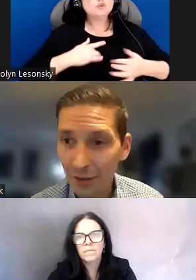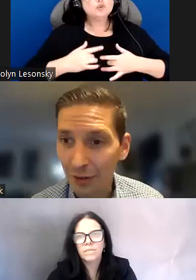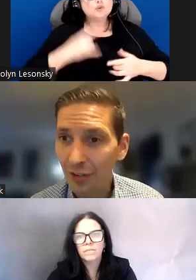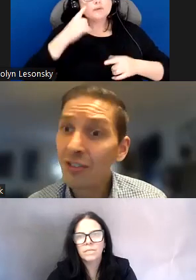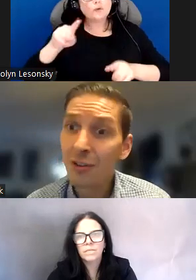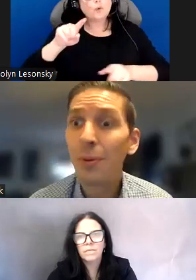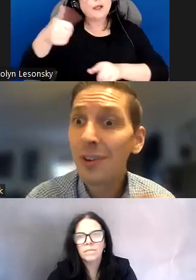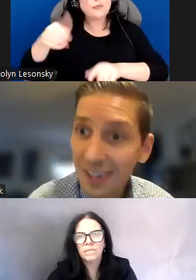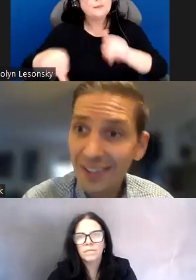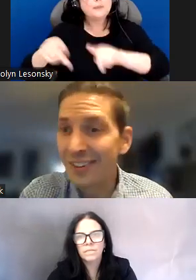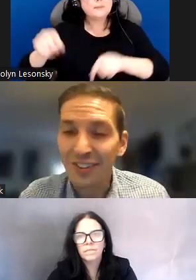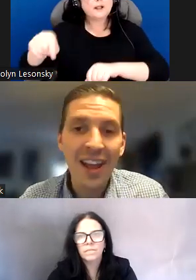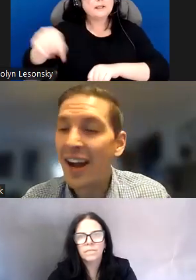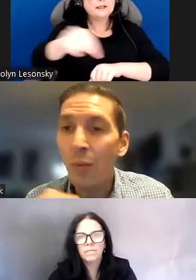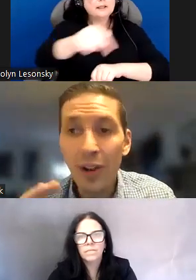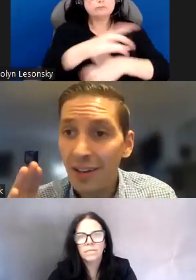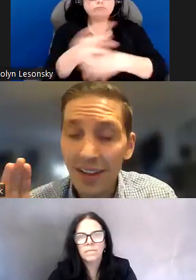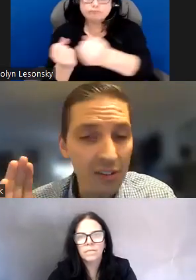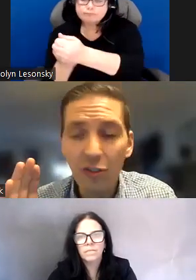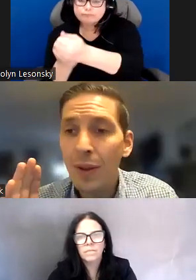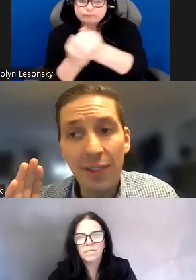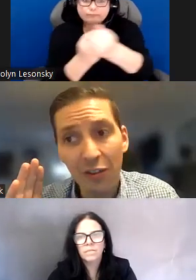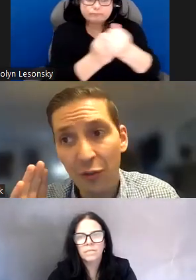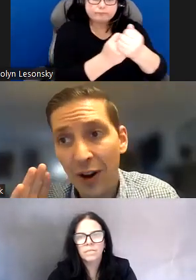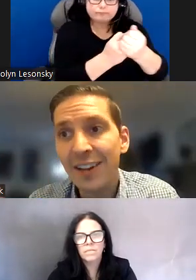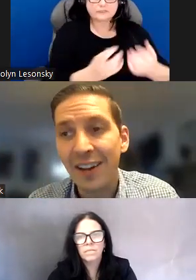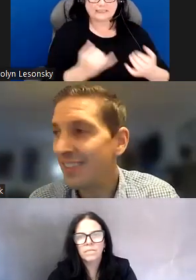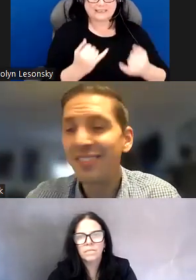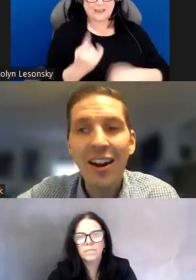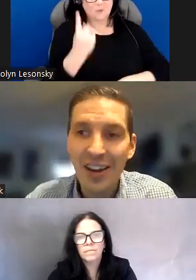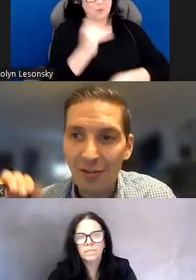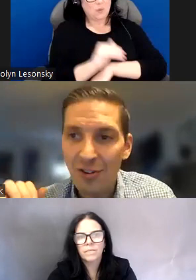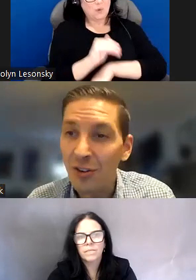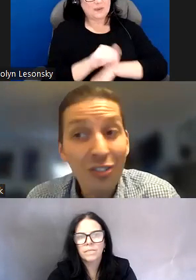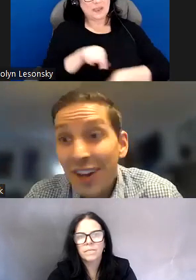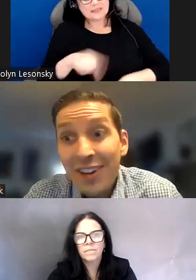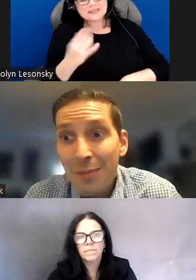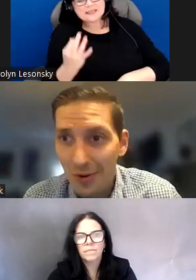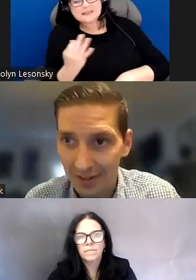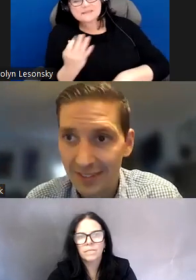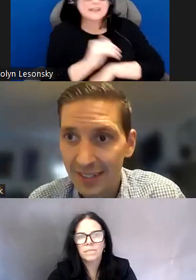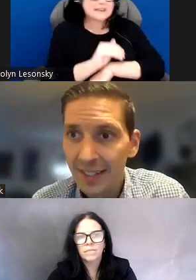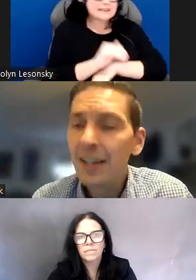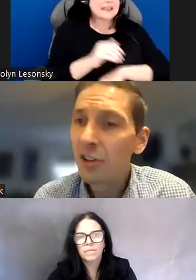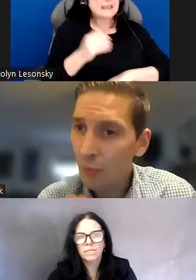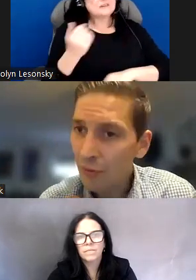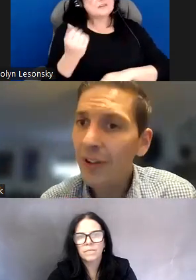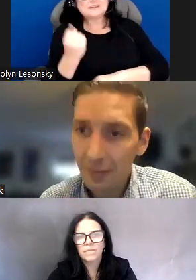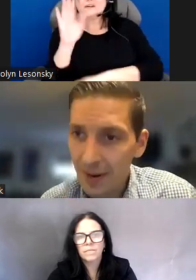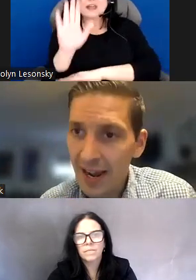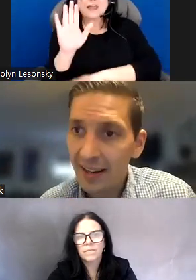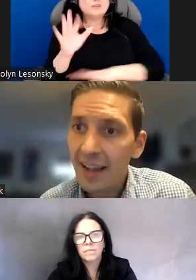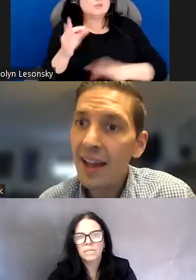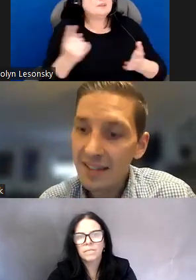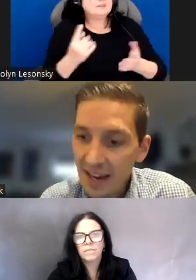helping others, supporting others. I want you to take just maybe this Friday night, this Saturday afternoon, Sunday morning, to